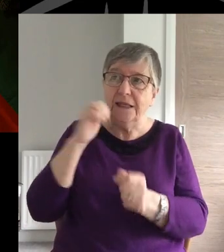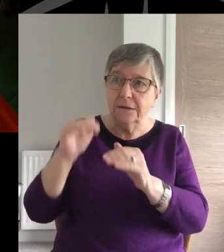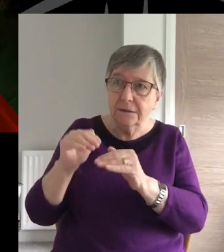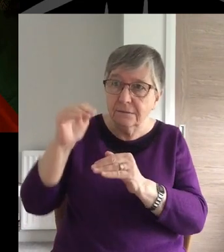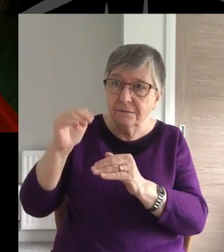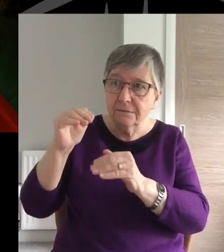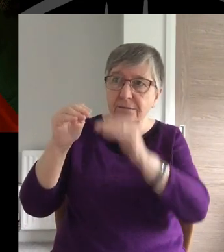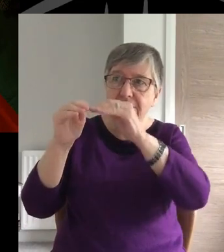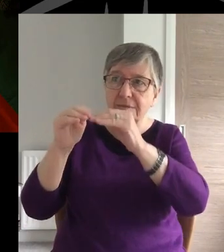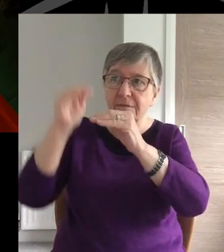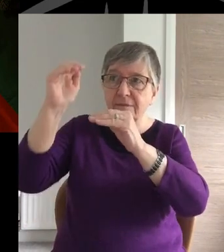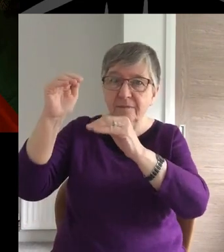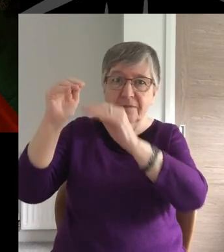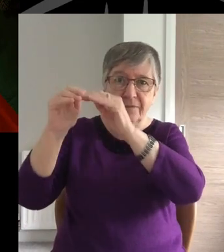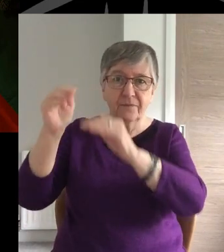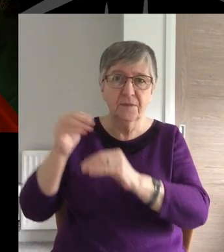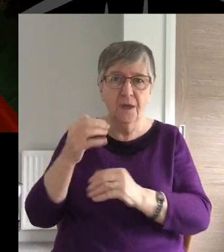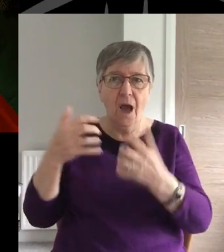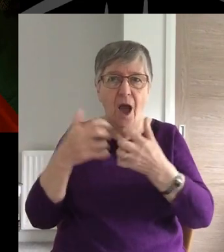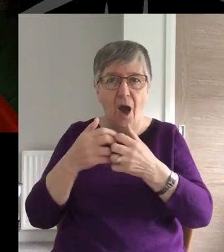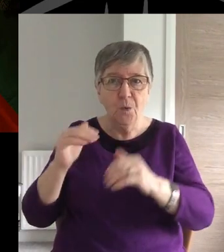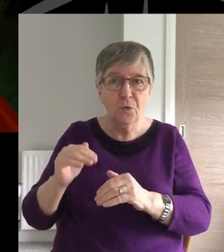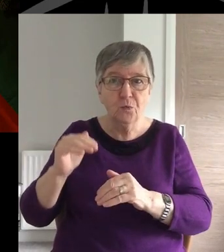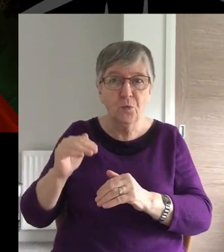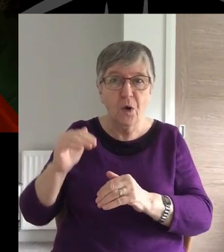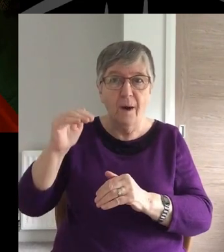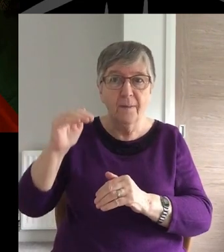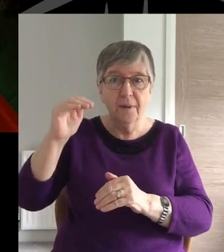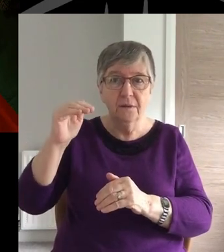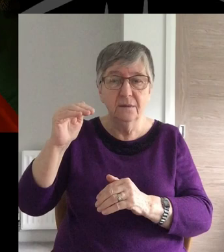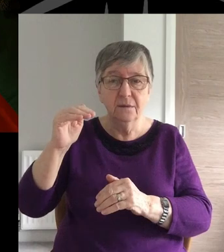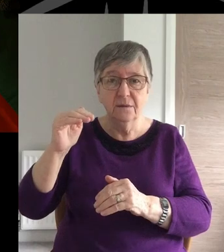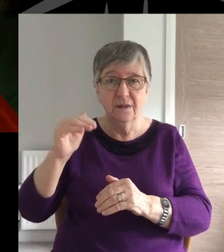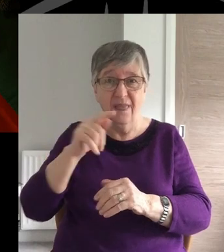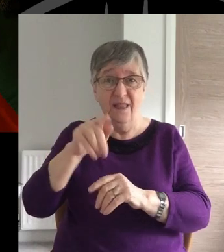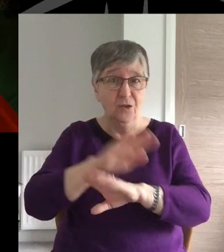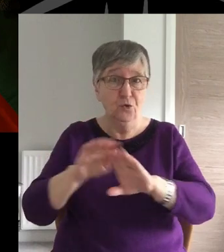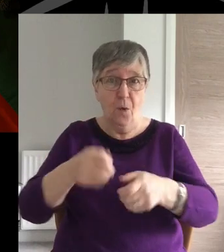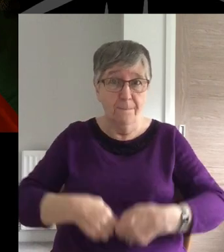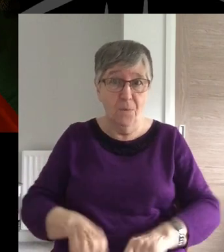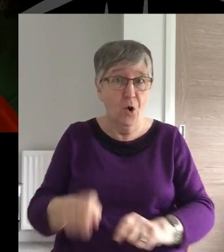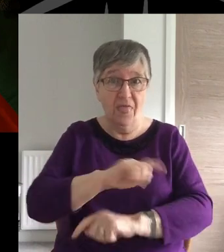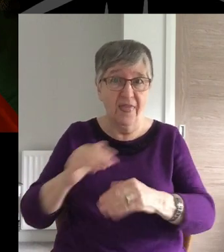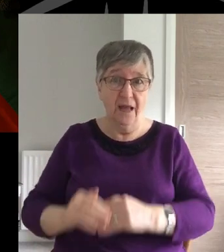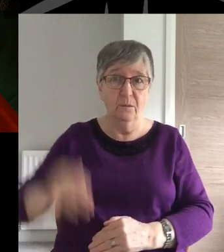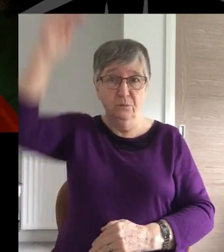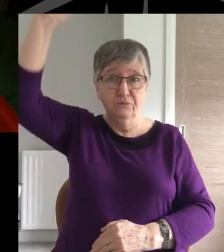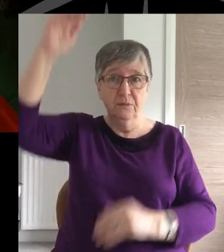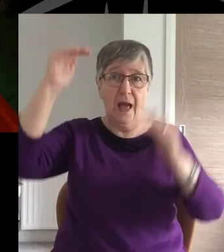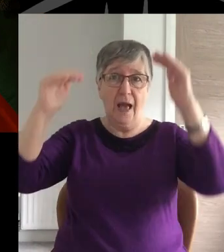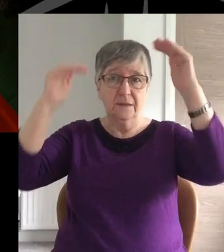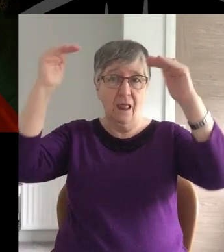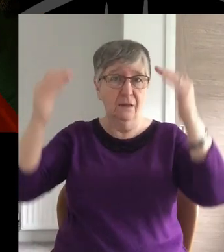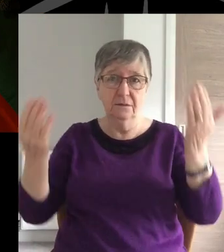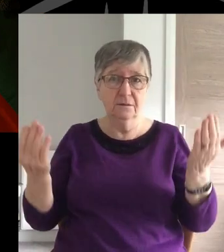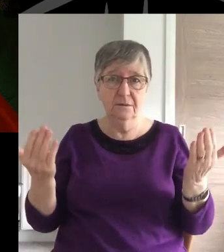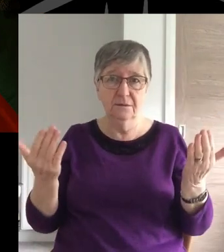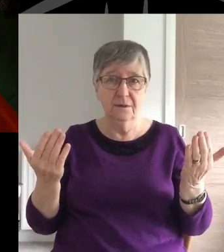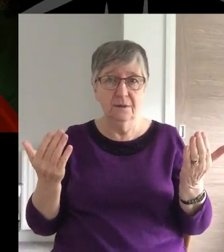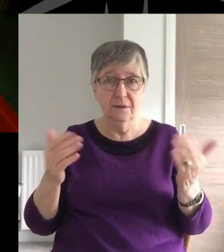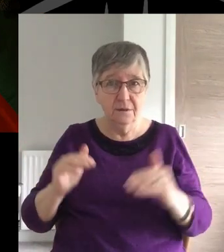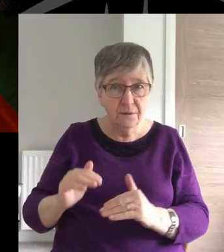the date. And so we could see how they had grown bit by bit. They didn't just become the size that they are now overnight.